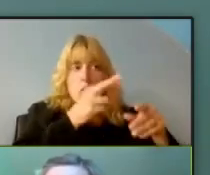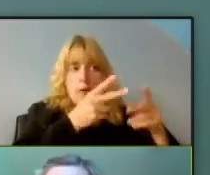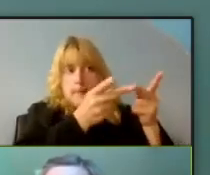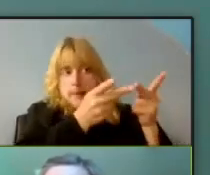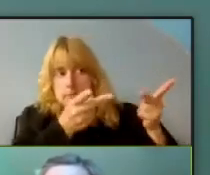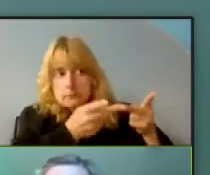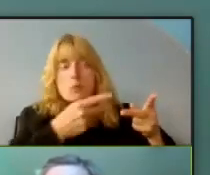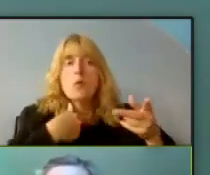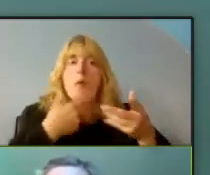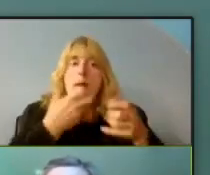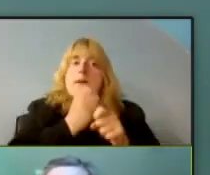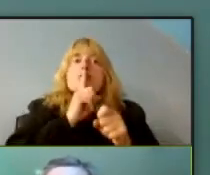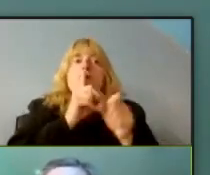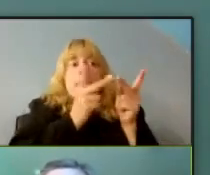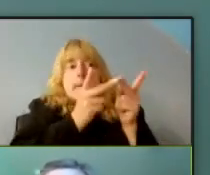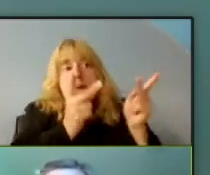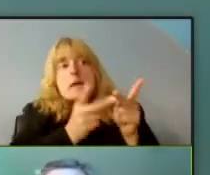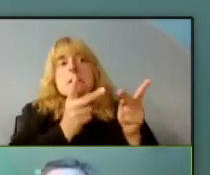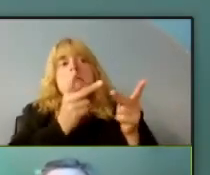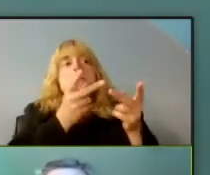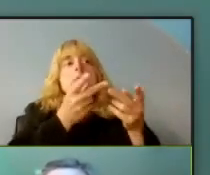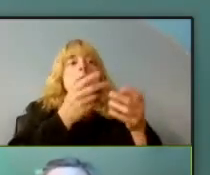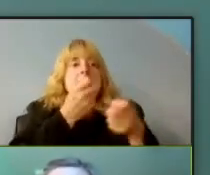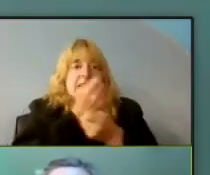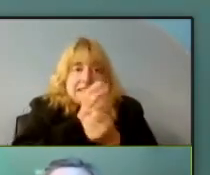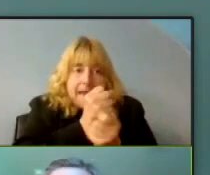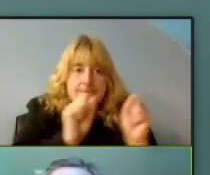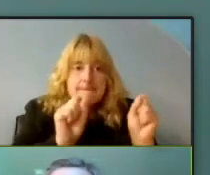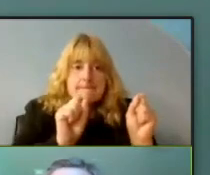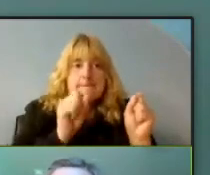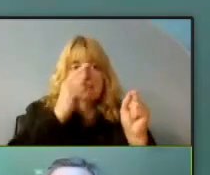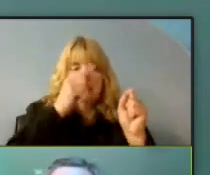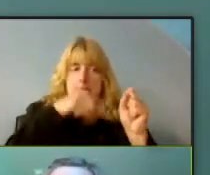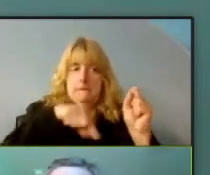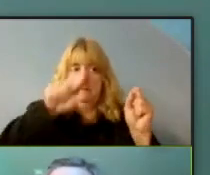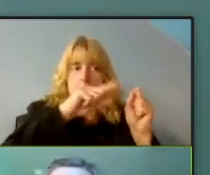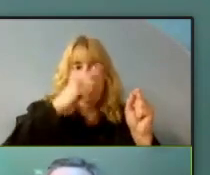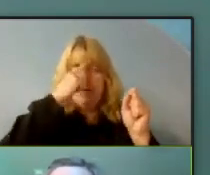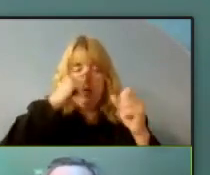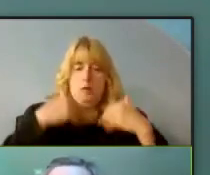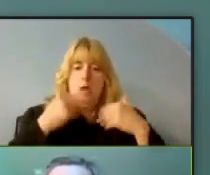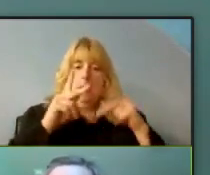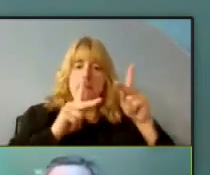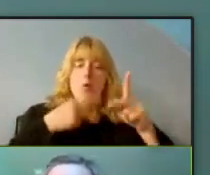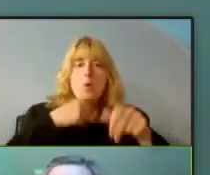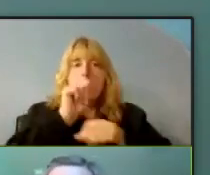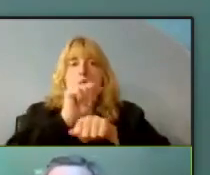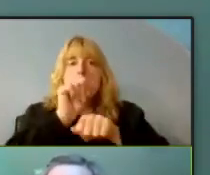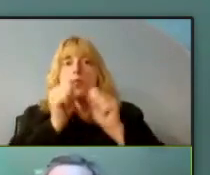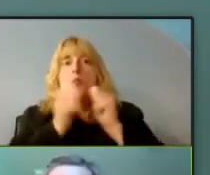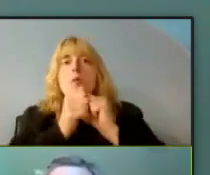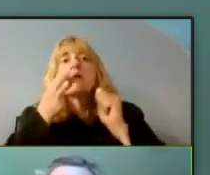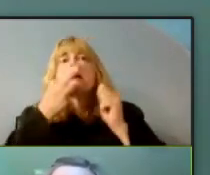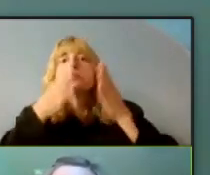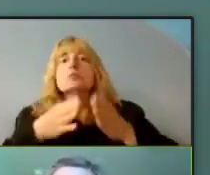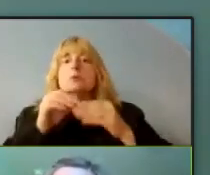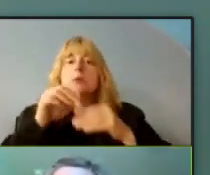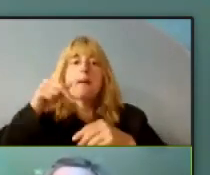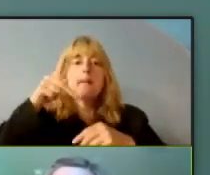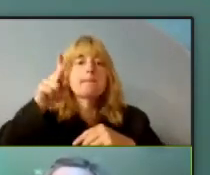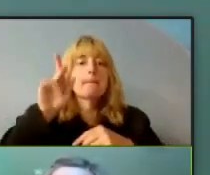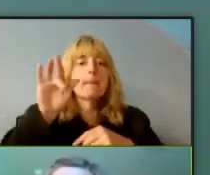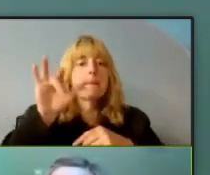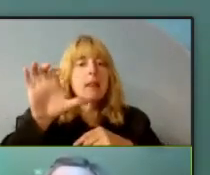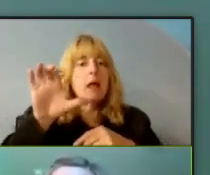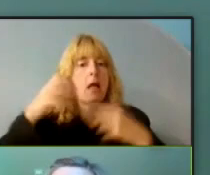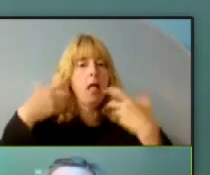for our young people. We've been working with experts in public health and in the caregiving field to say, how do